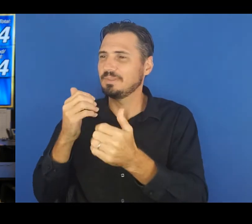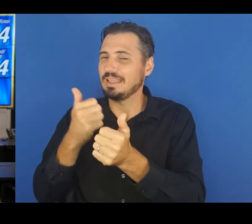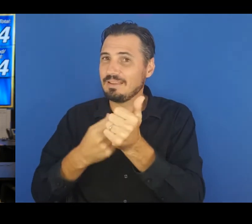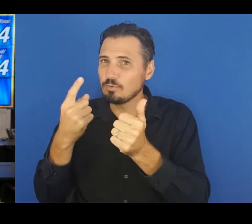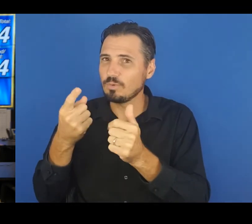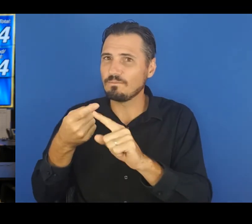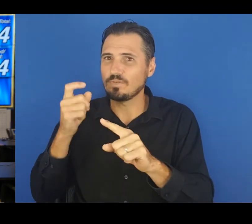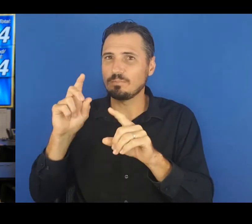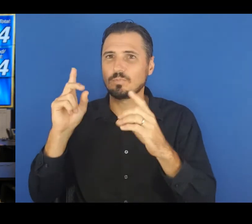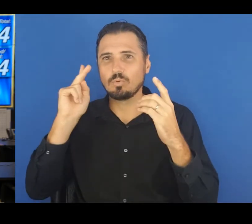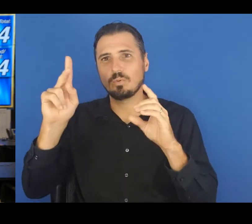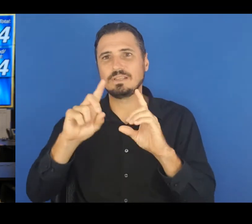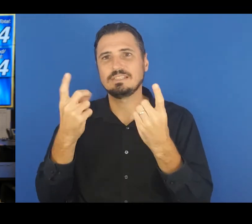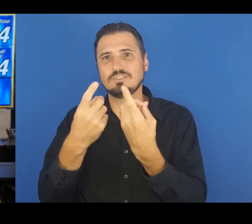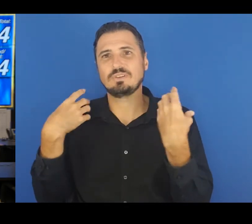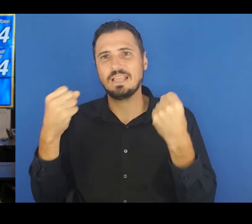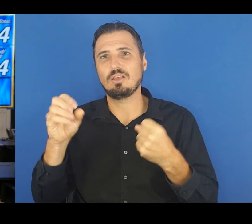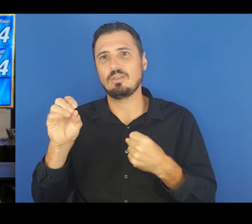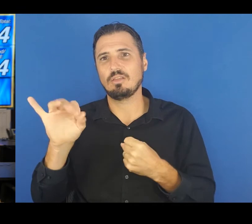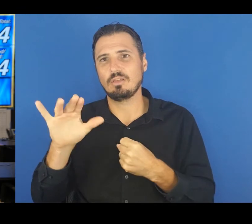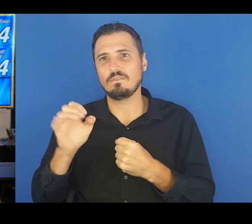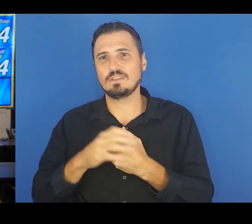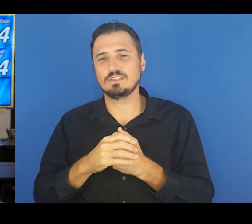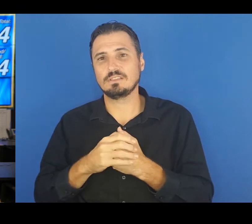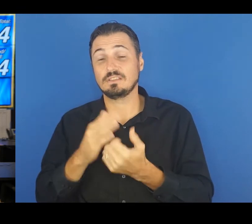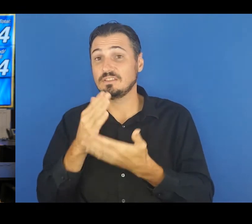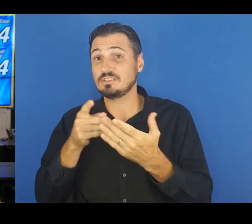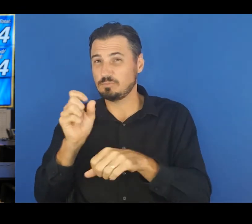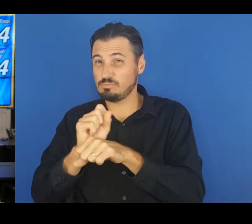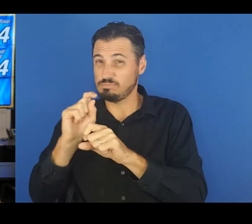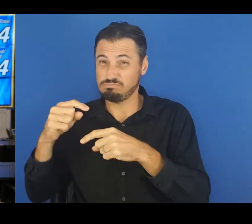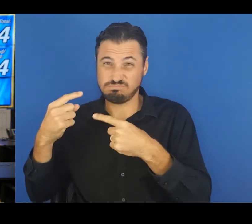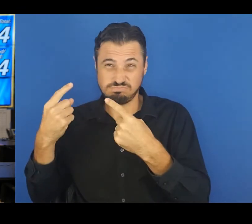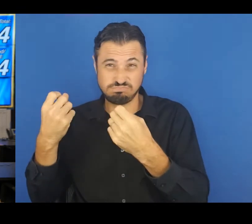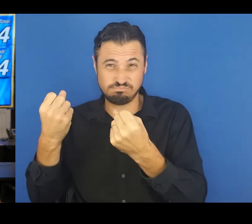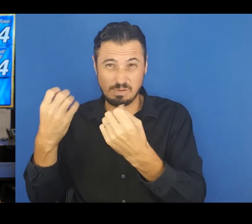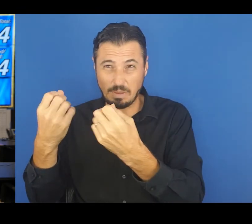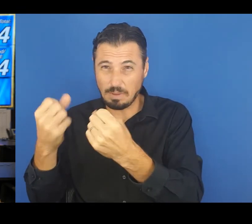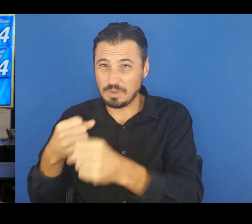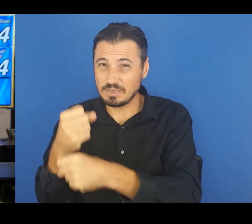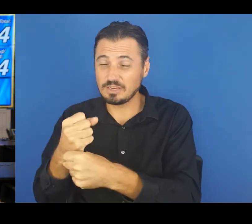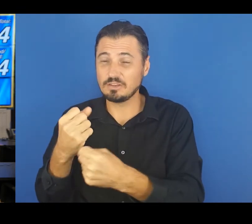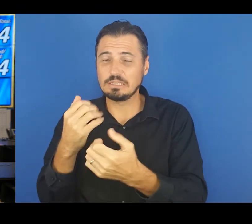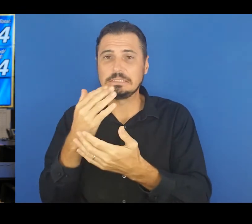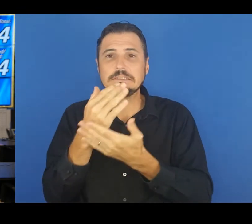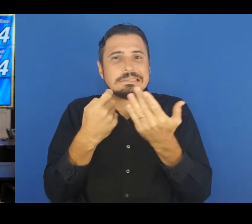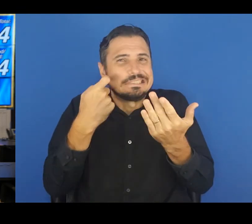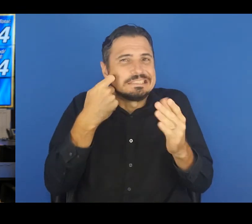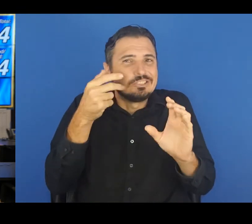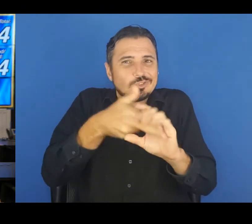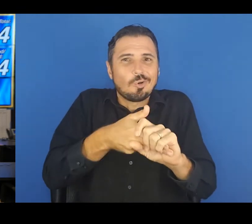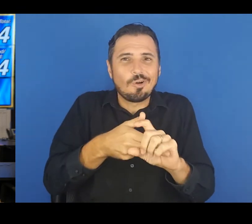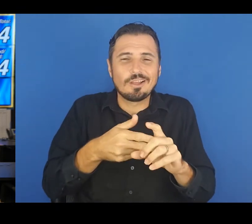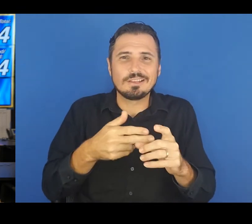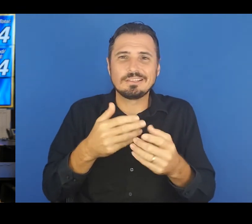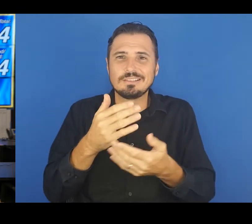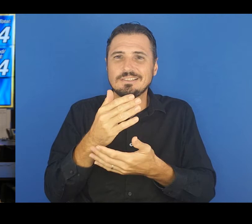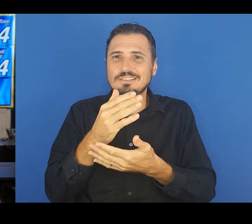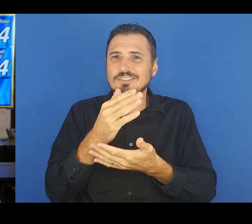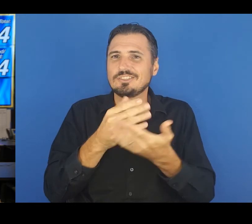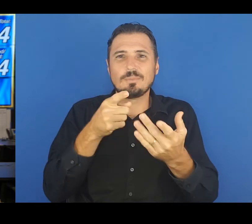Kauai District Health Office, those of you who've been part of the team for decades, those of you who just joined us recently or as part of the